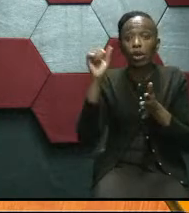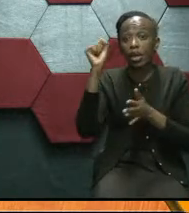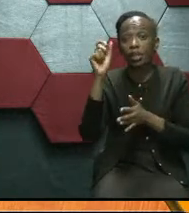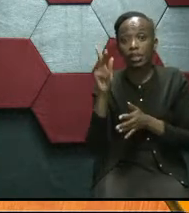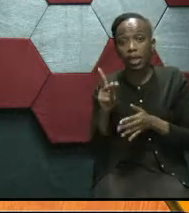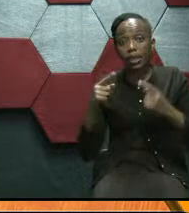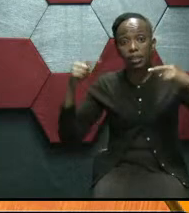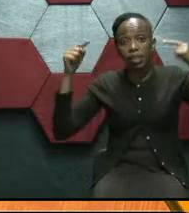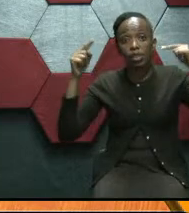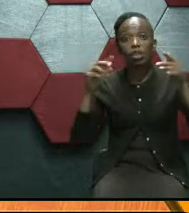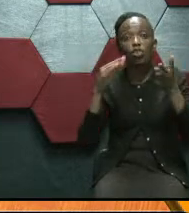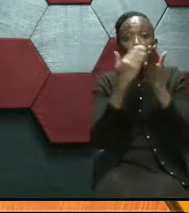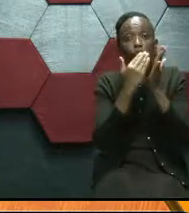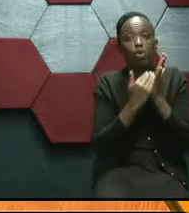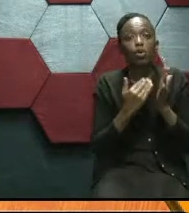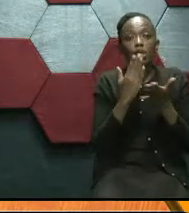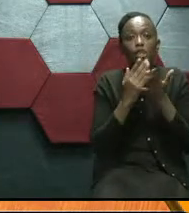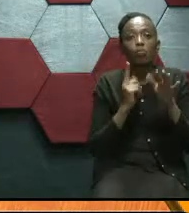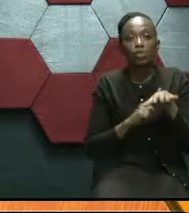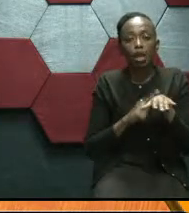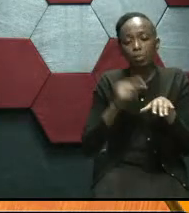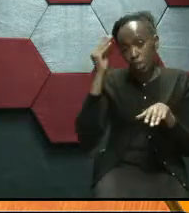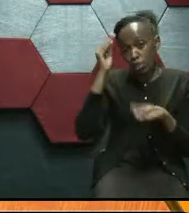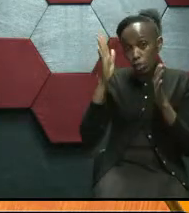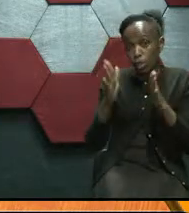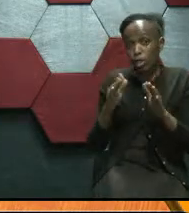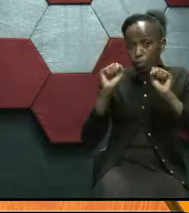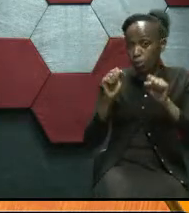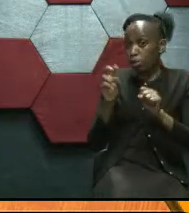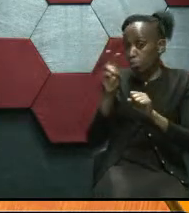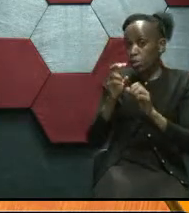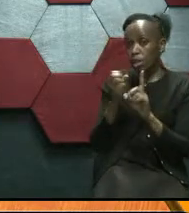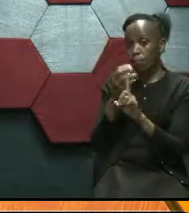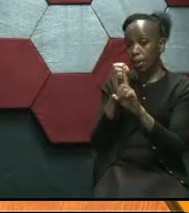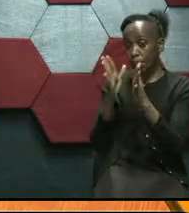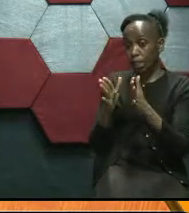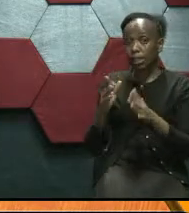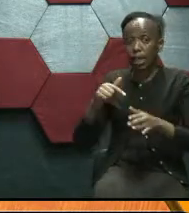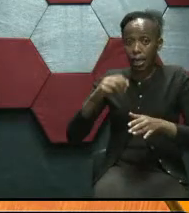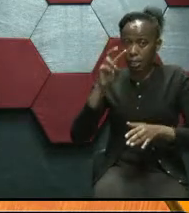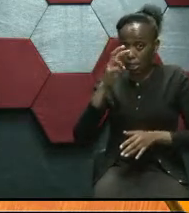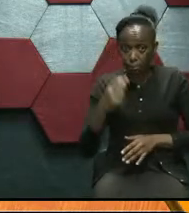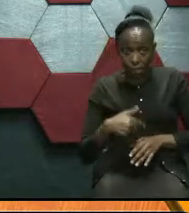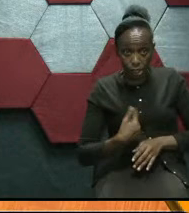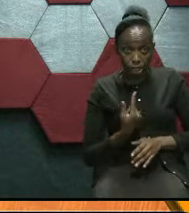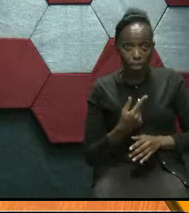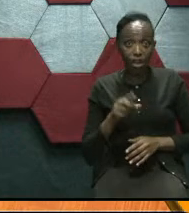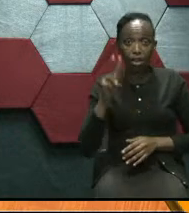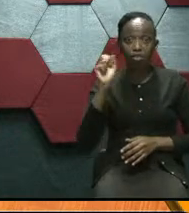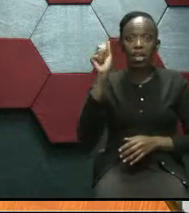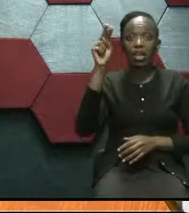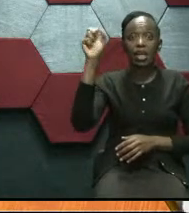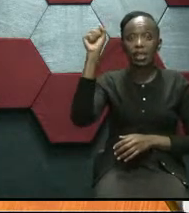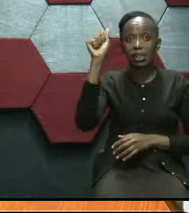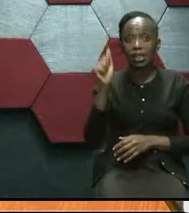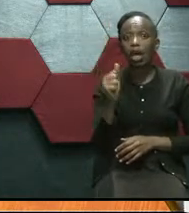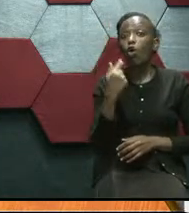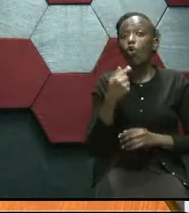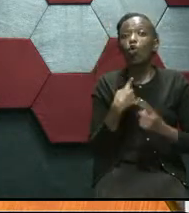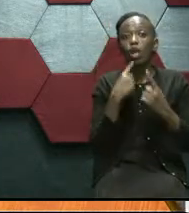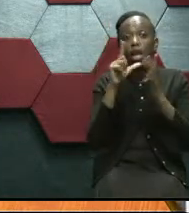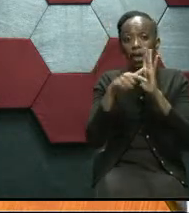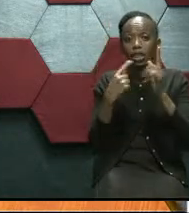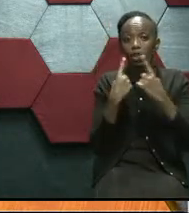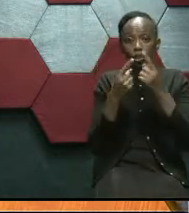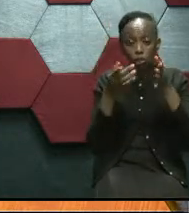is a successful program. And sometimes as students, you will see our mentors and see myself and Vanessa, our lovely Vanessa, who will be going to a little later on